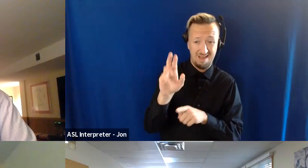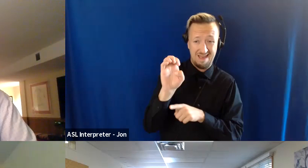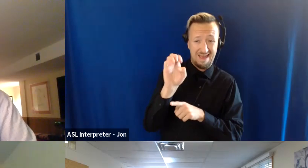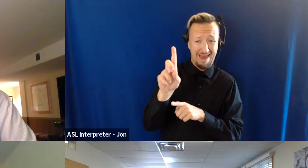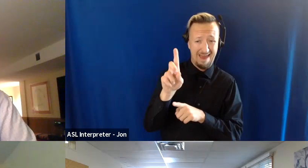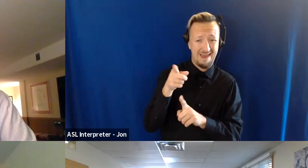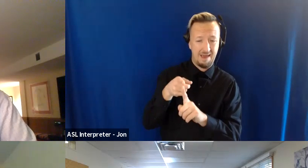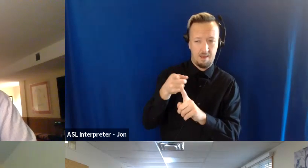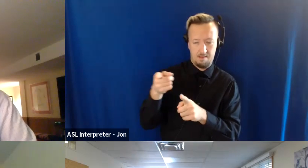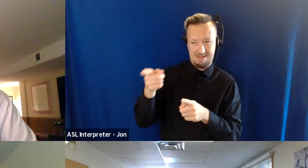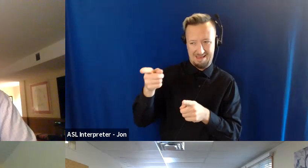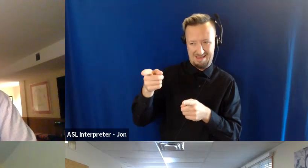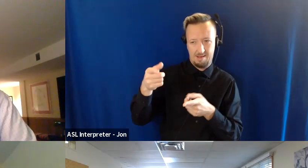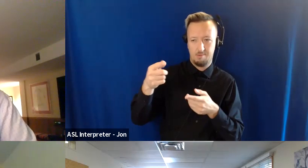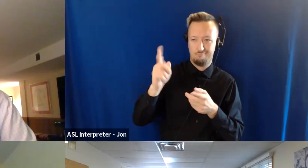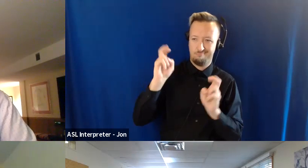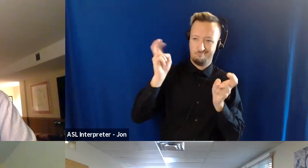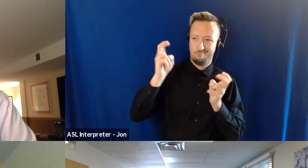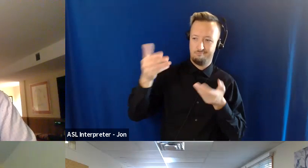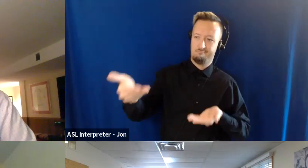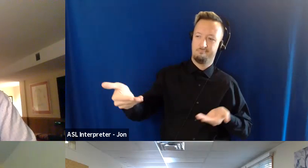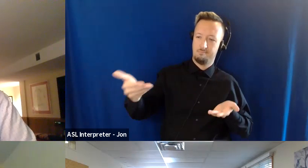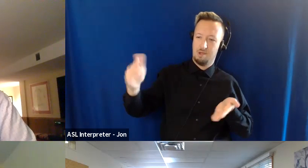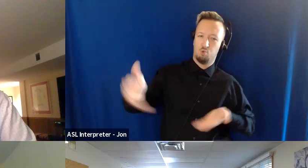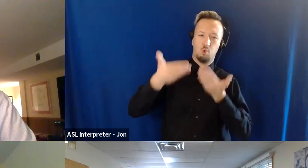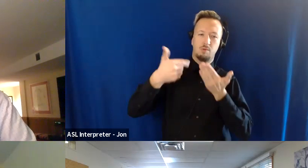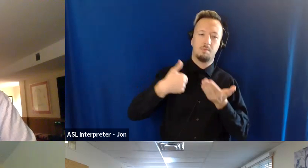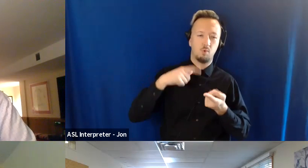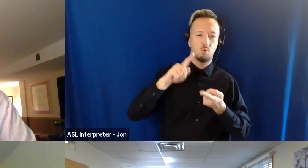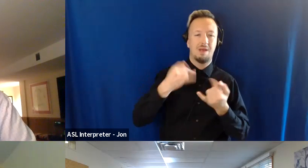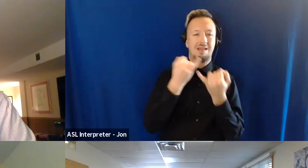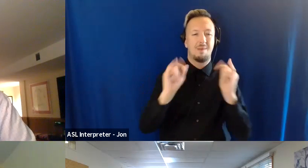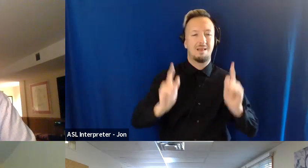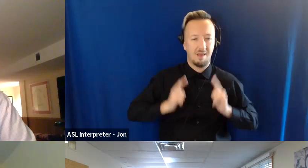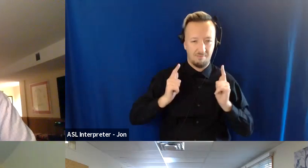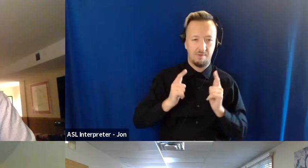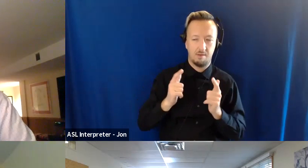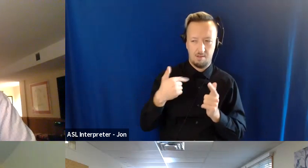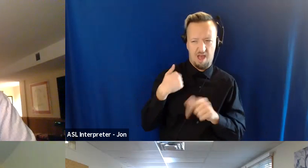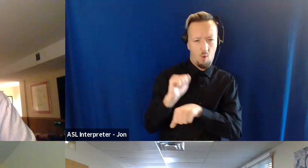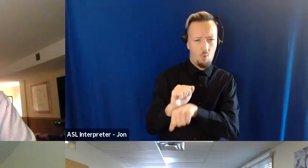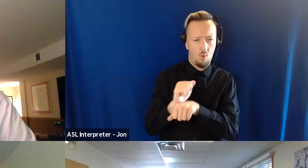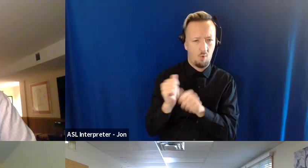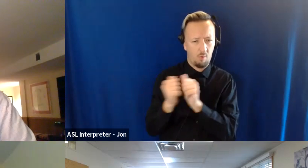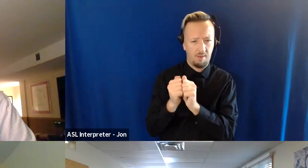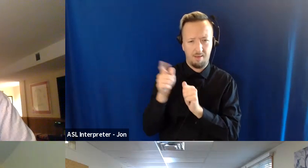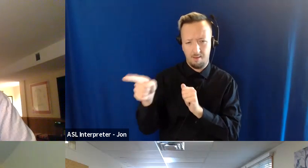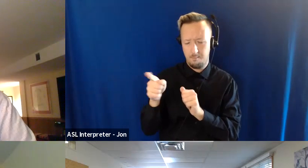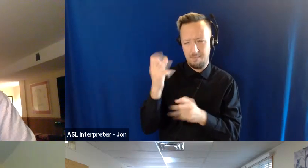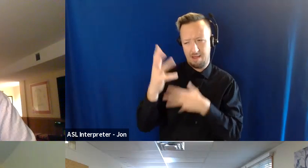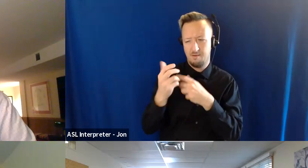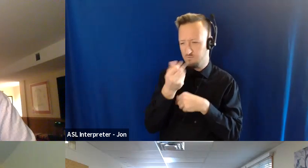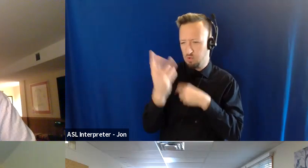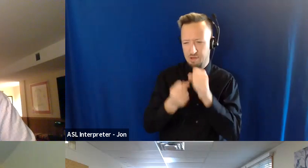my introduction to independent living. And, I had the pleasure of working with Ed for several years directly, and he became a mentor